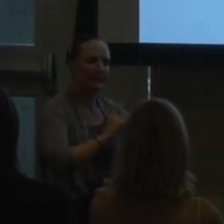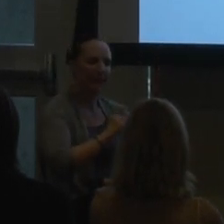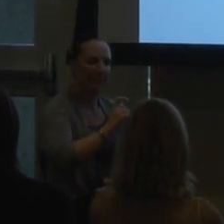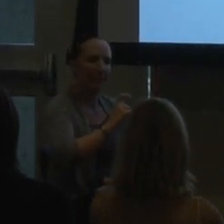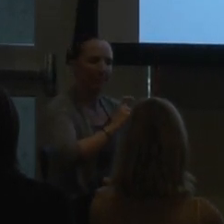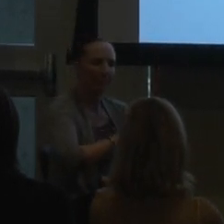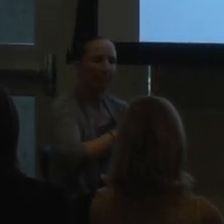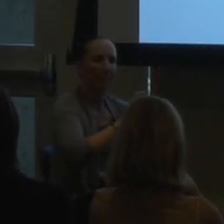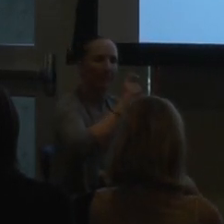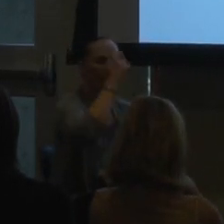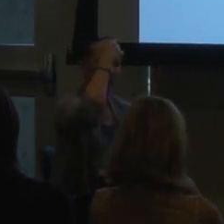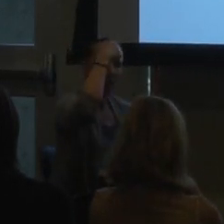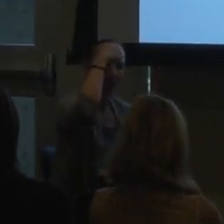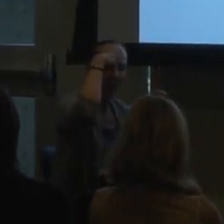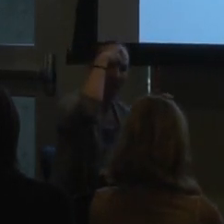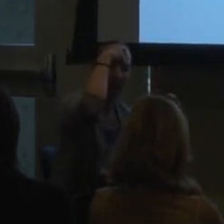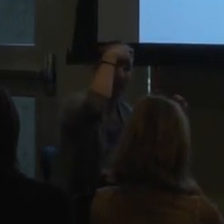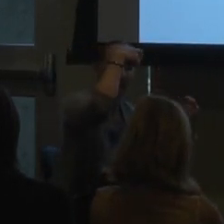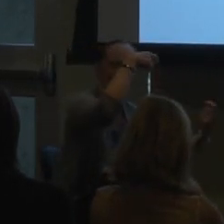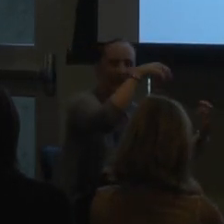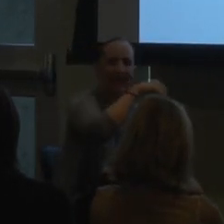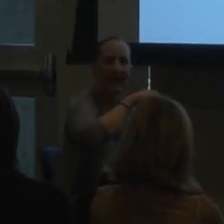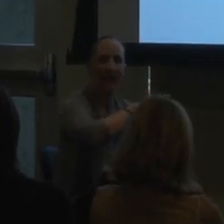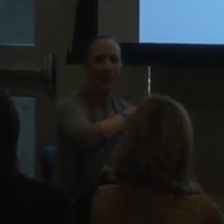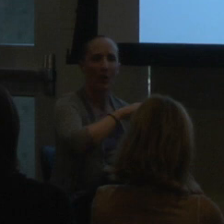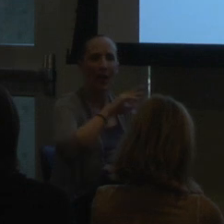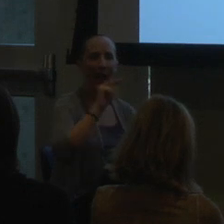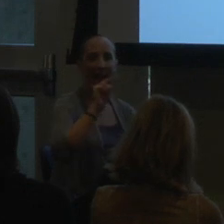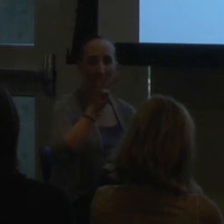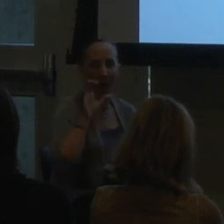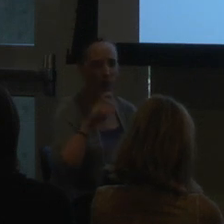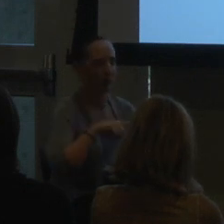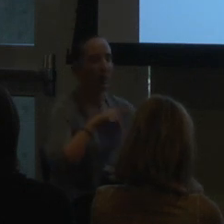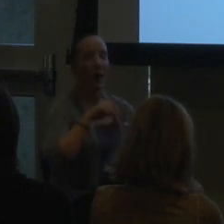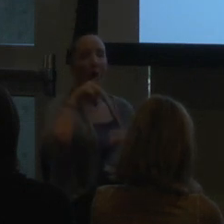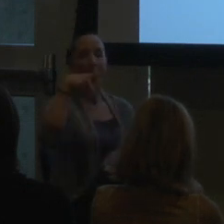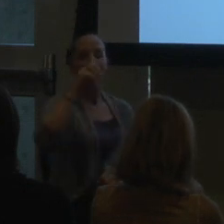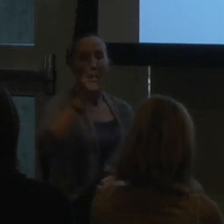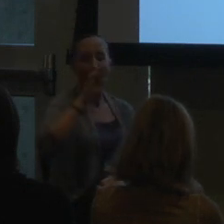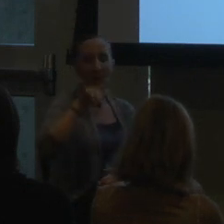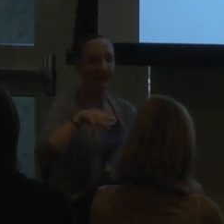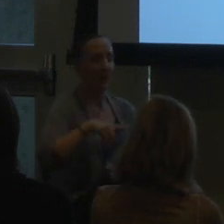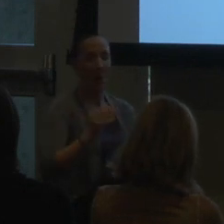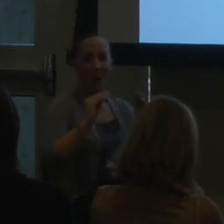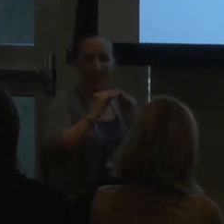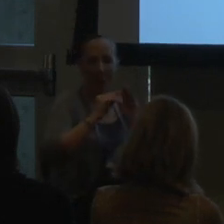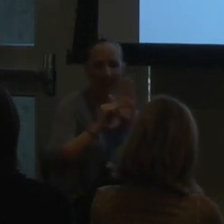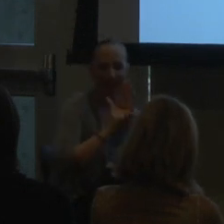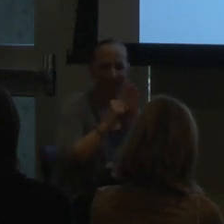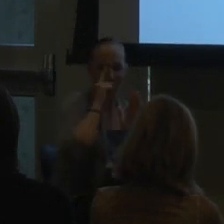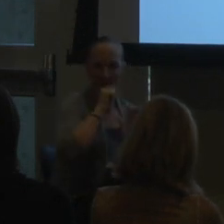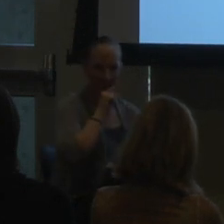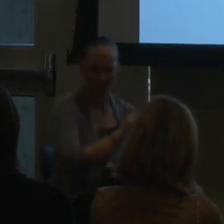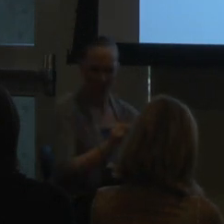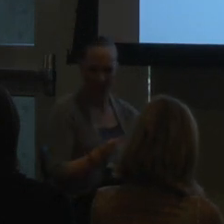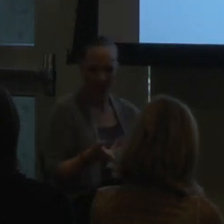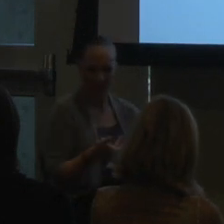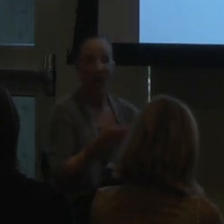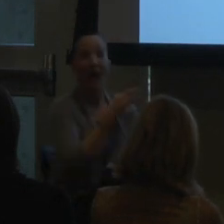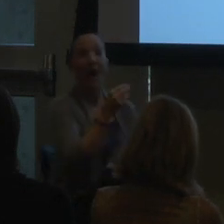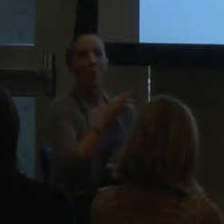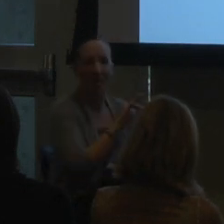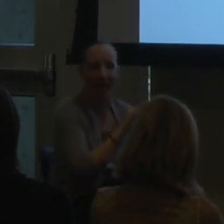this cross-language activation in the N400 window, the polarity, the fact that you see more negative for the unrelated than the